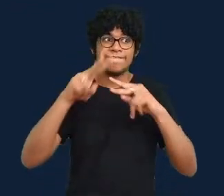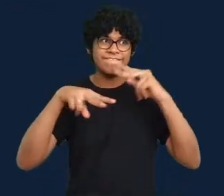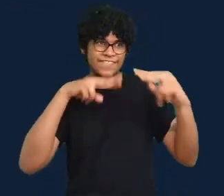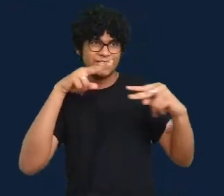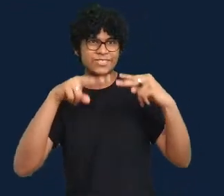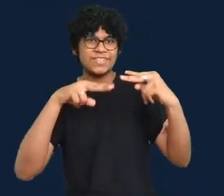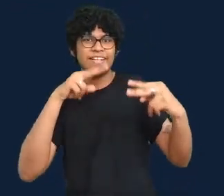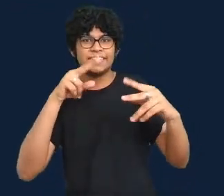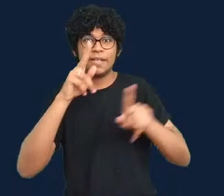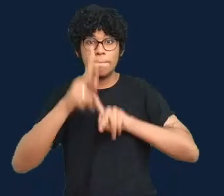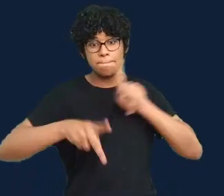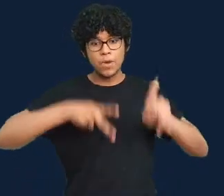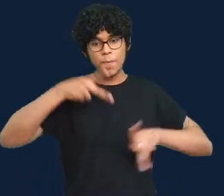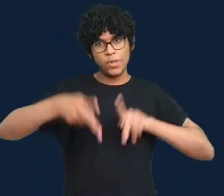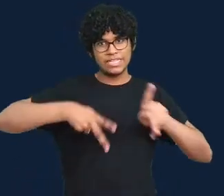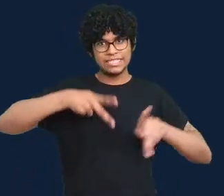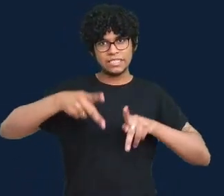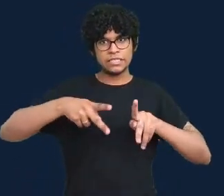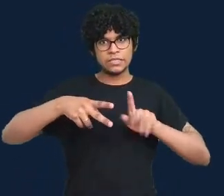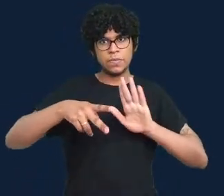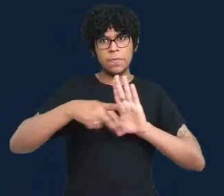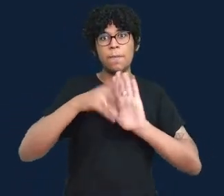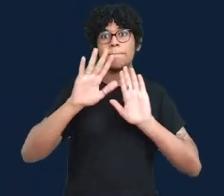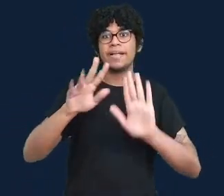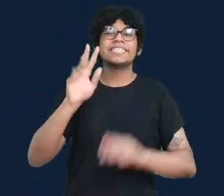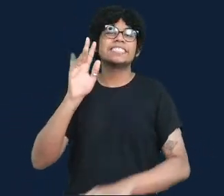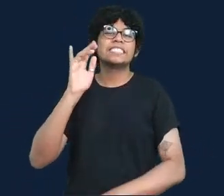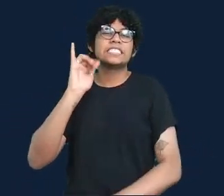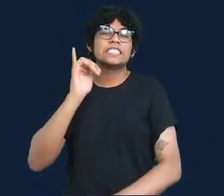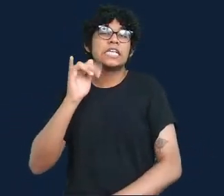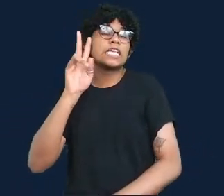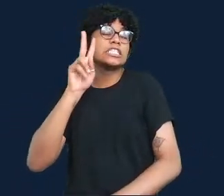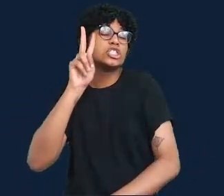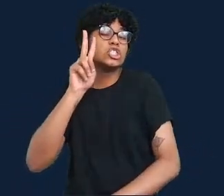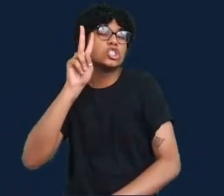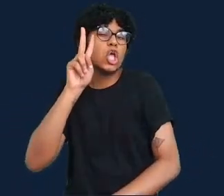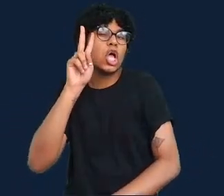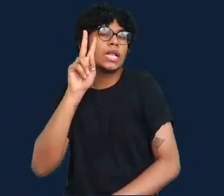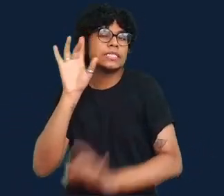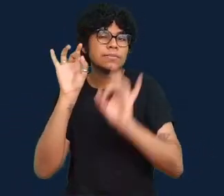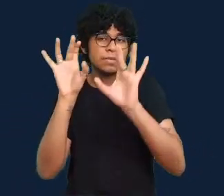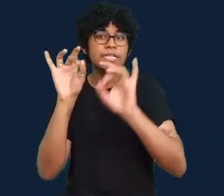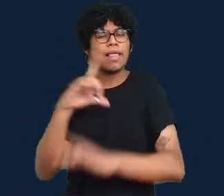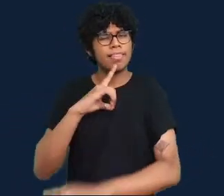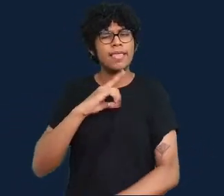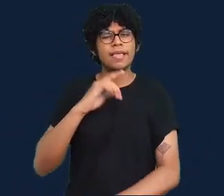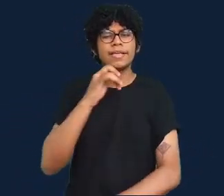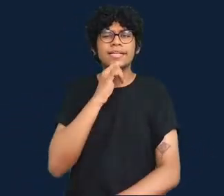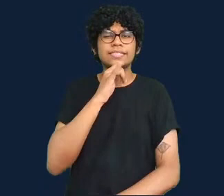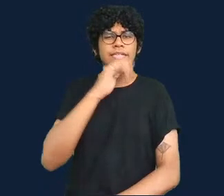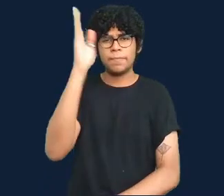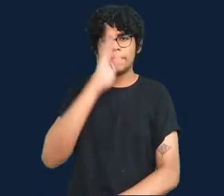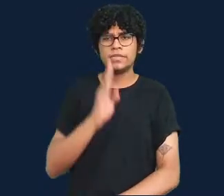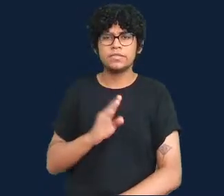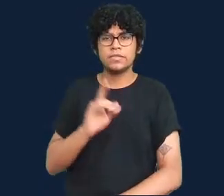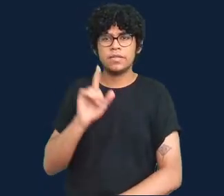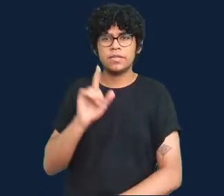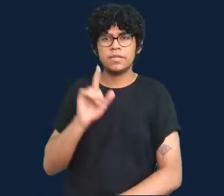mountains. And we have a very good example, Brazilian example, No Epicentro, that is for